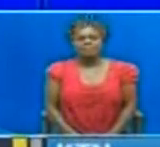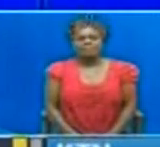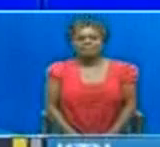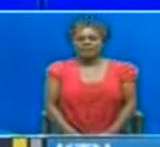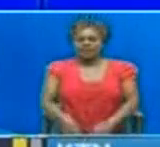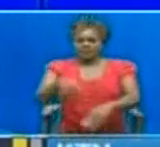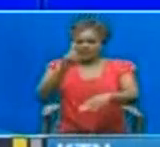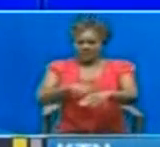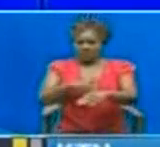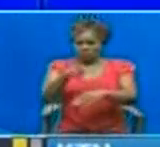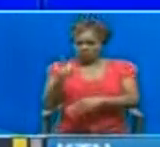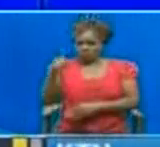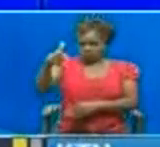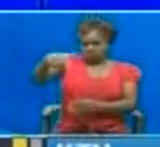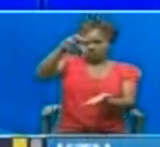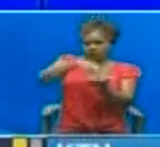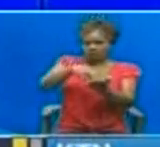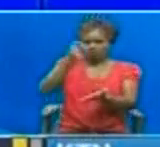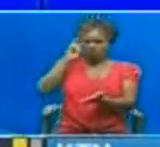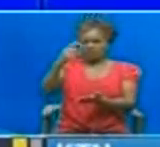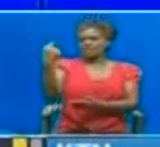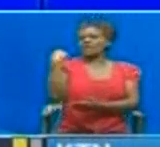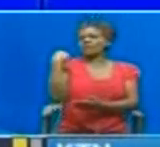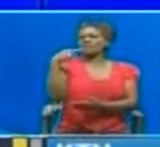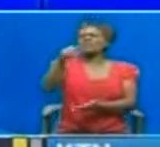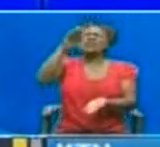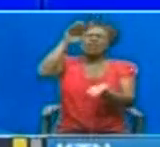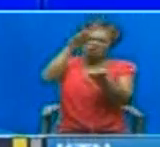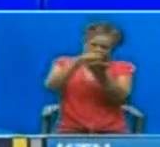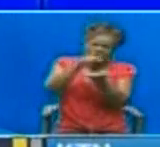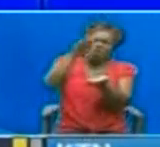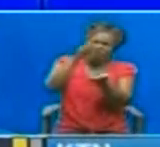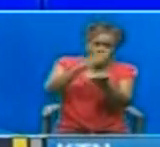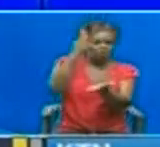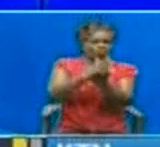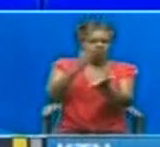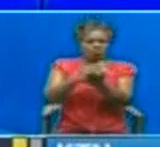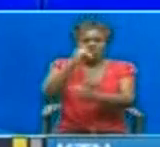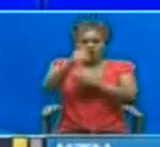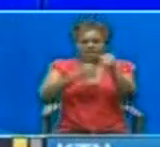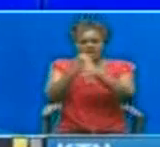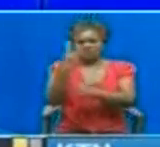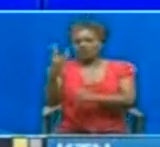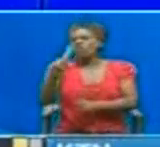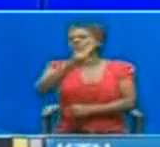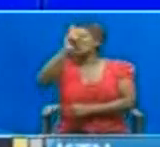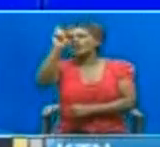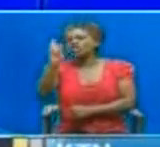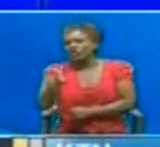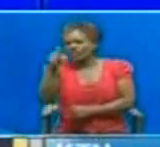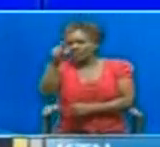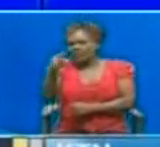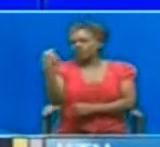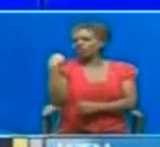When you go past any petrol station and you look at those figures, they are the lowest they have been in the last 4 years. But the question is, do these